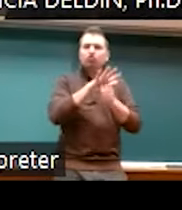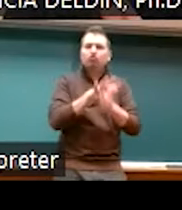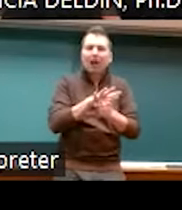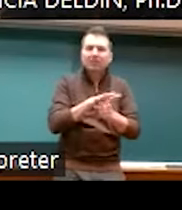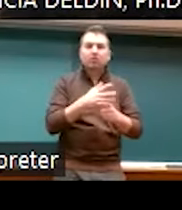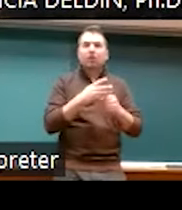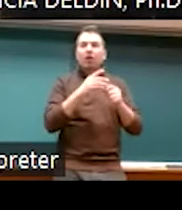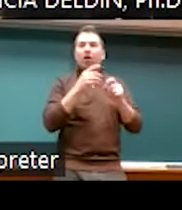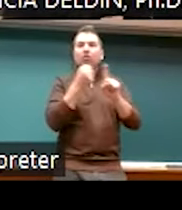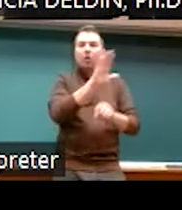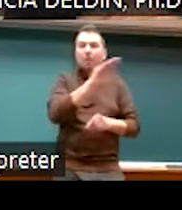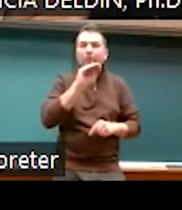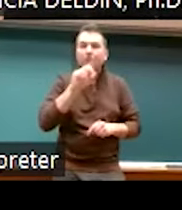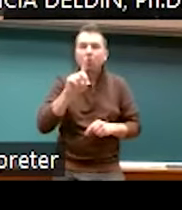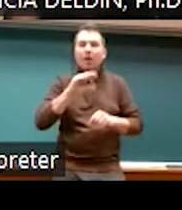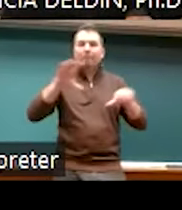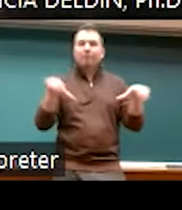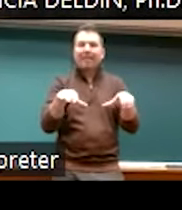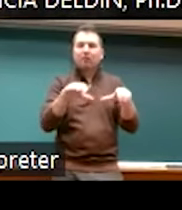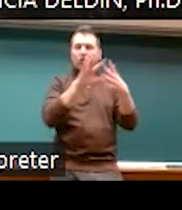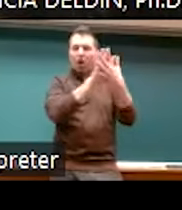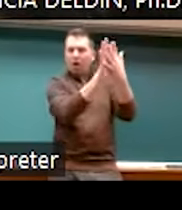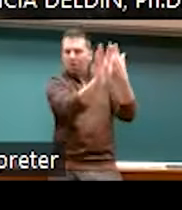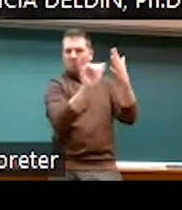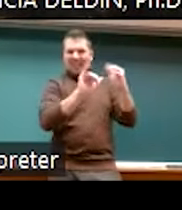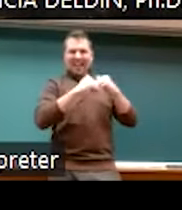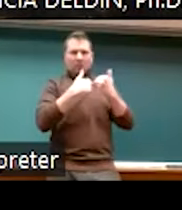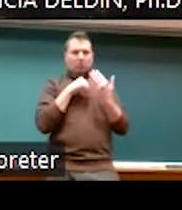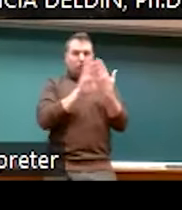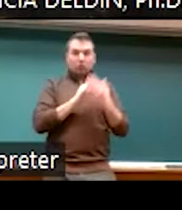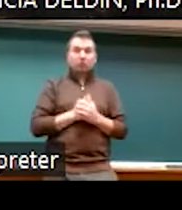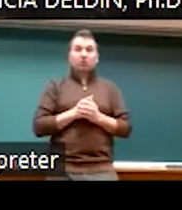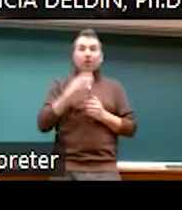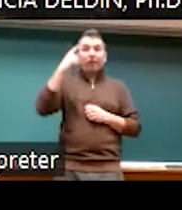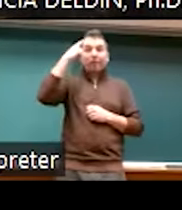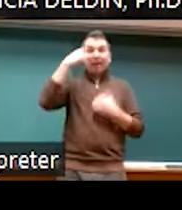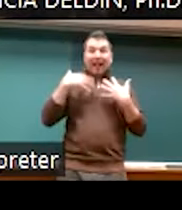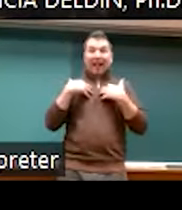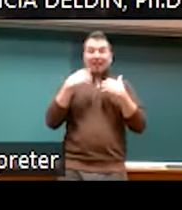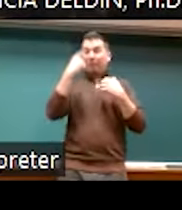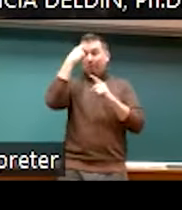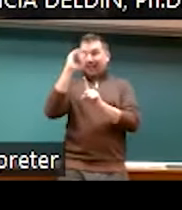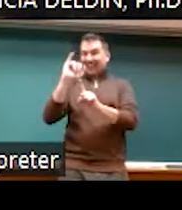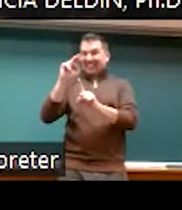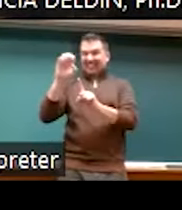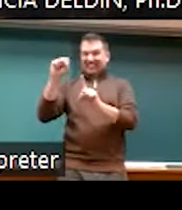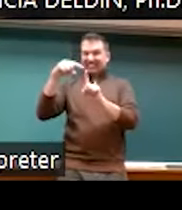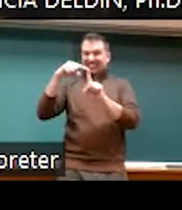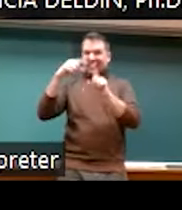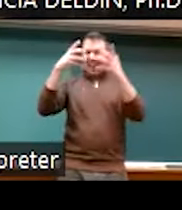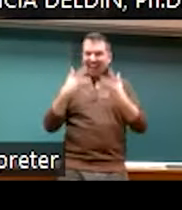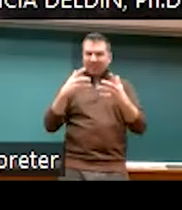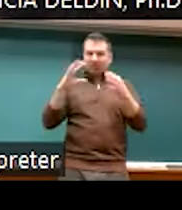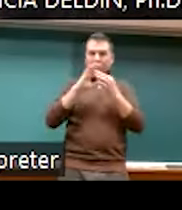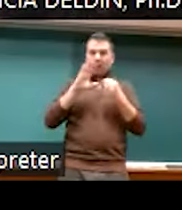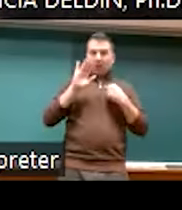Now, we all know that mental illness has biopsychosocial causes and